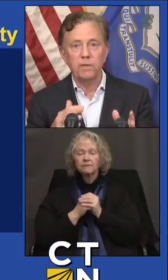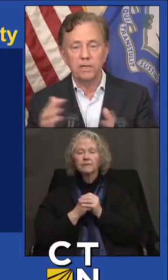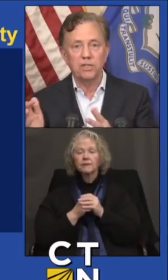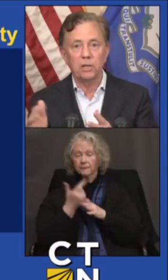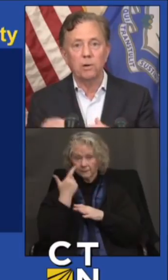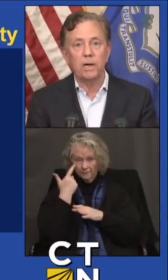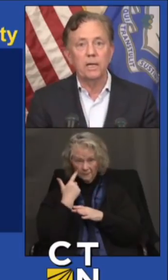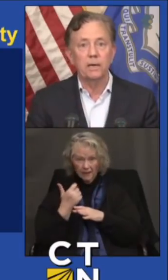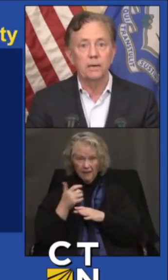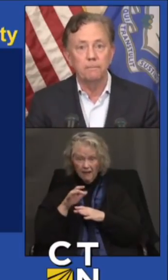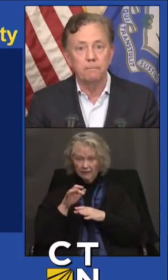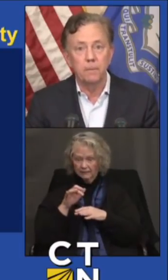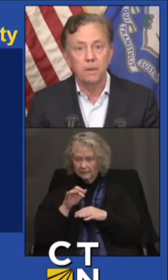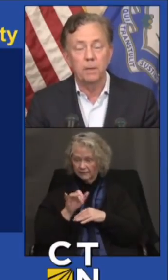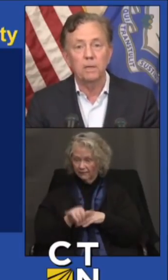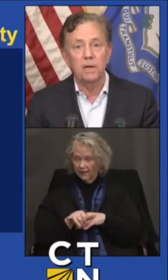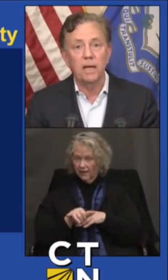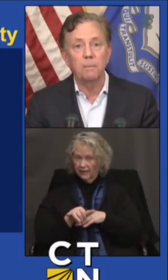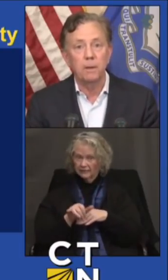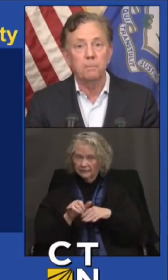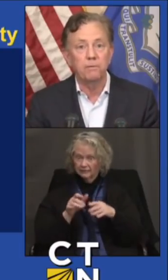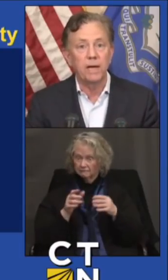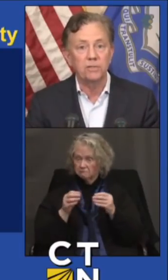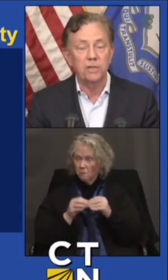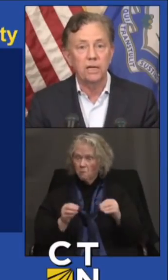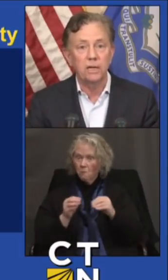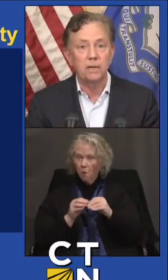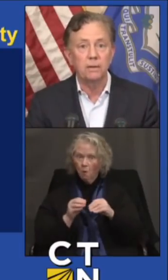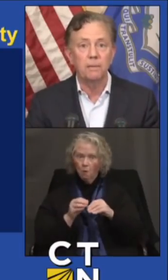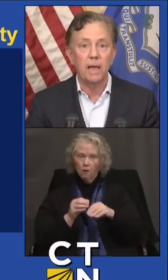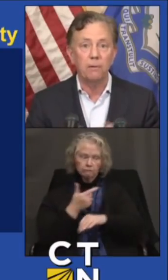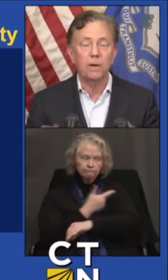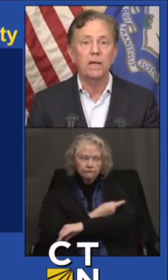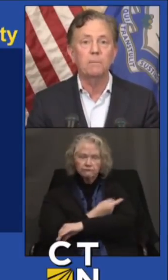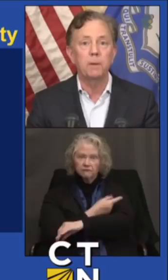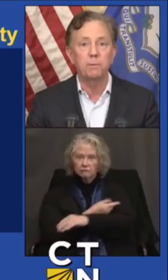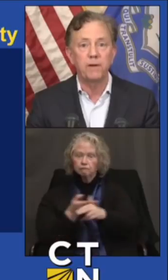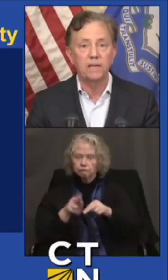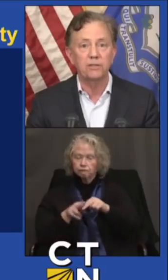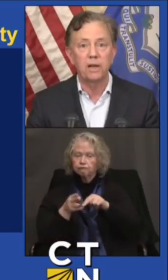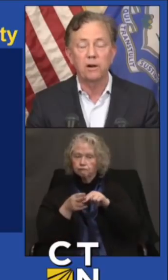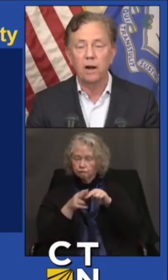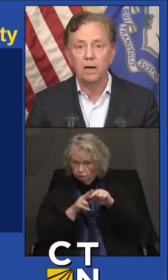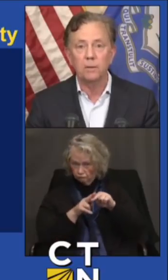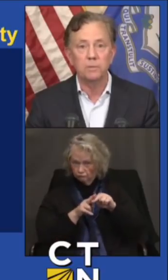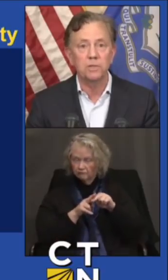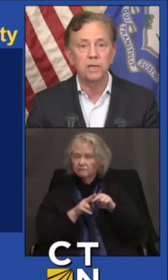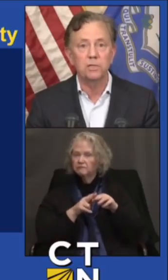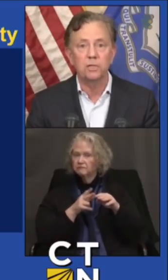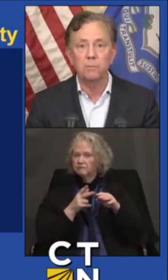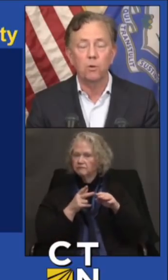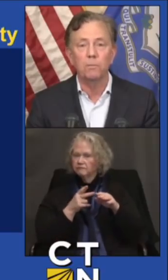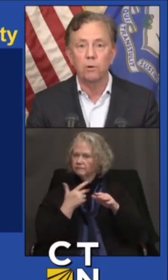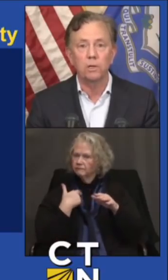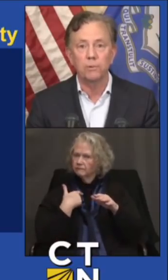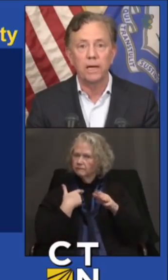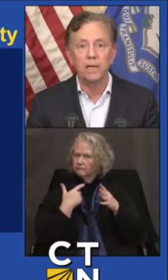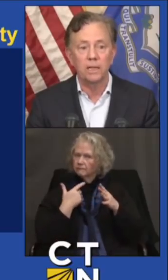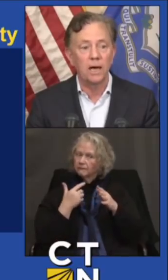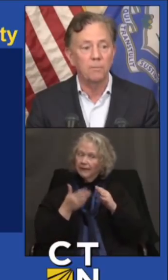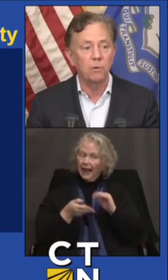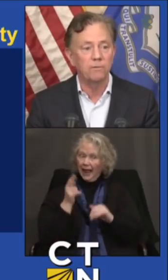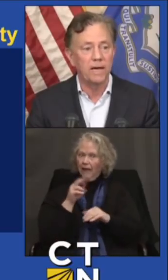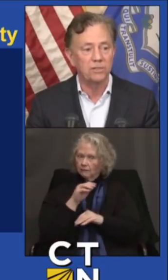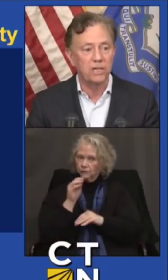Because of the accelerating ability to get people vaccinated, we're getting people vaccinated at a higher percentage, and more importantly, we're